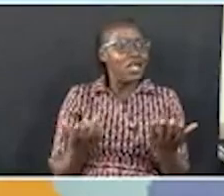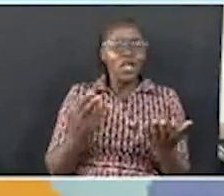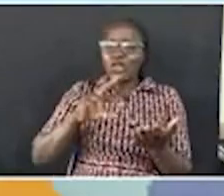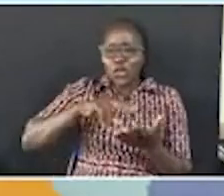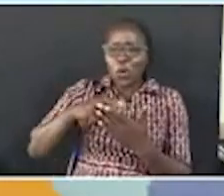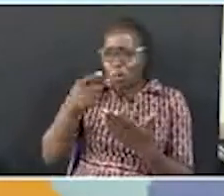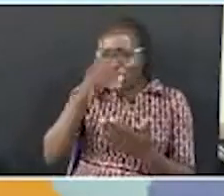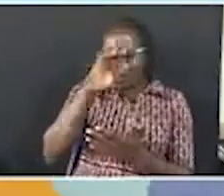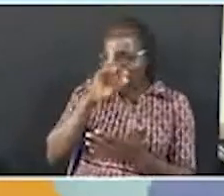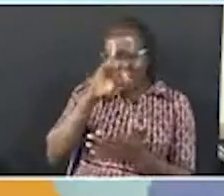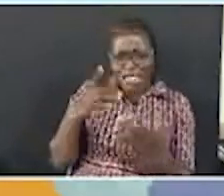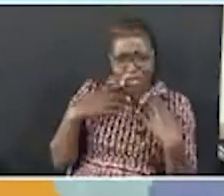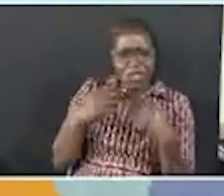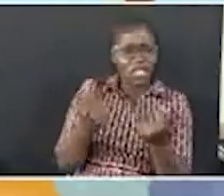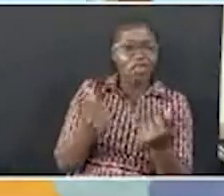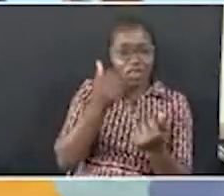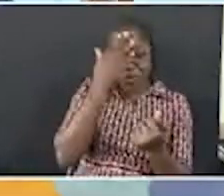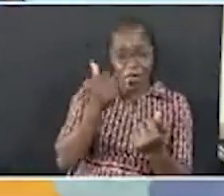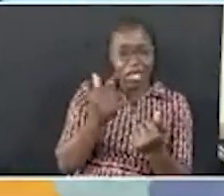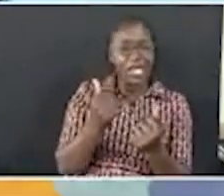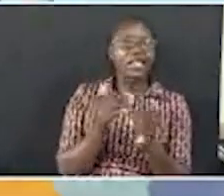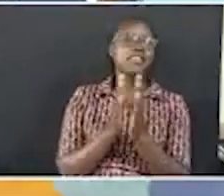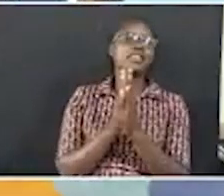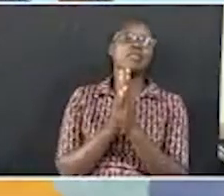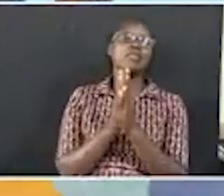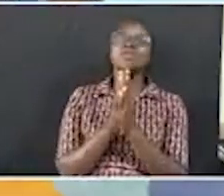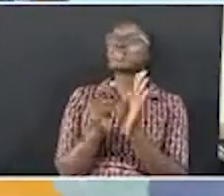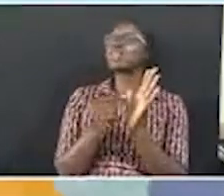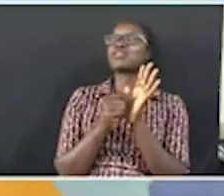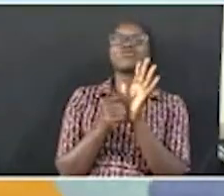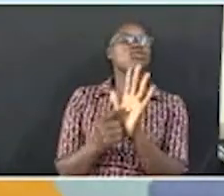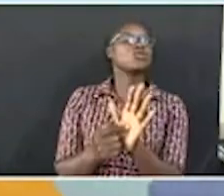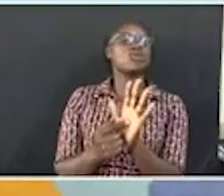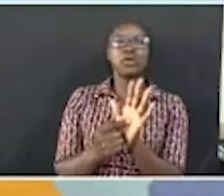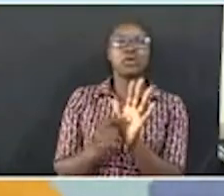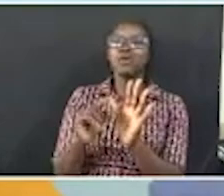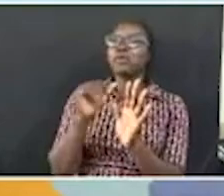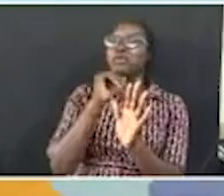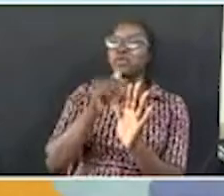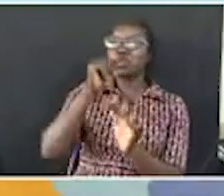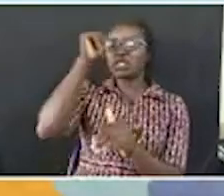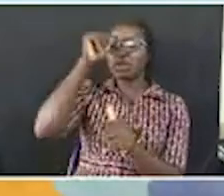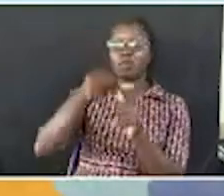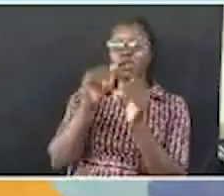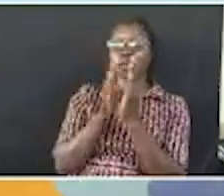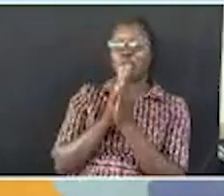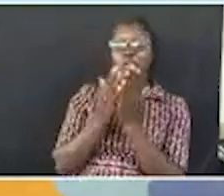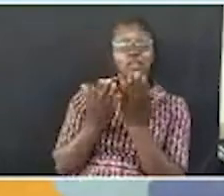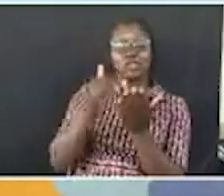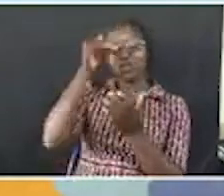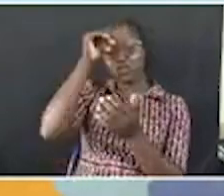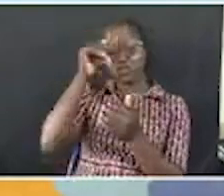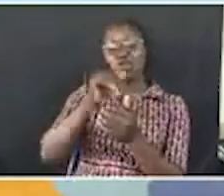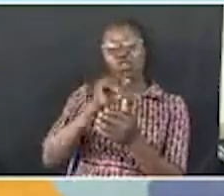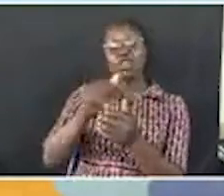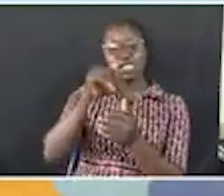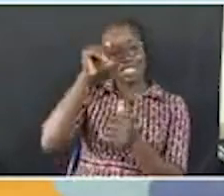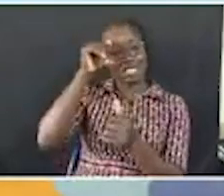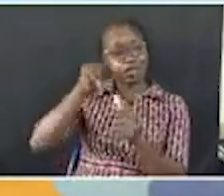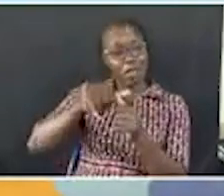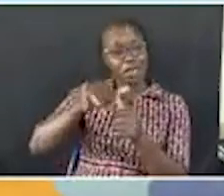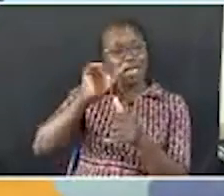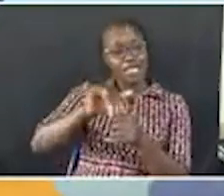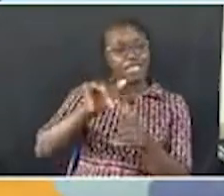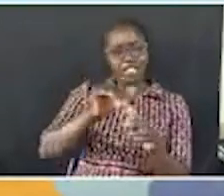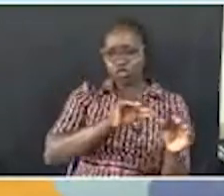you recovered? Because the prayer was a PR prayer. You don't even remember you prayed. You don't even remember that you